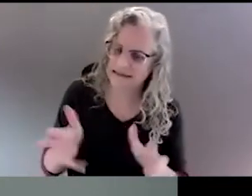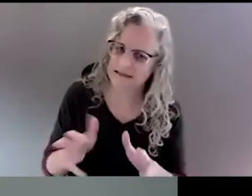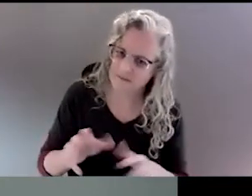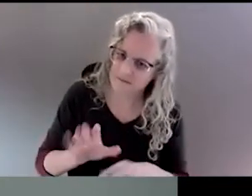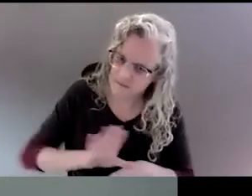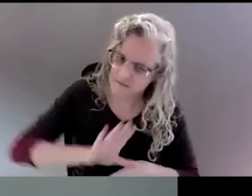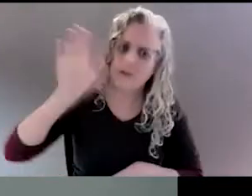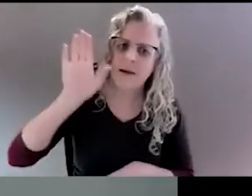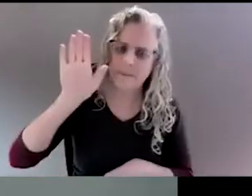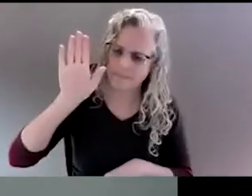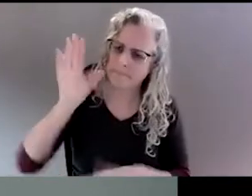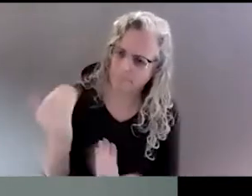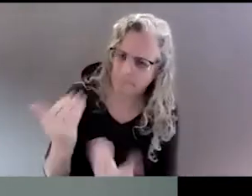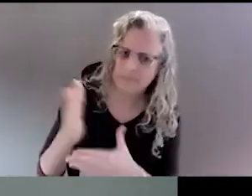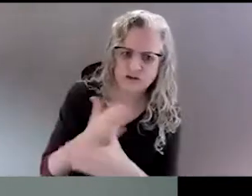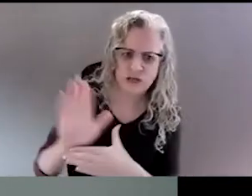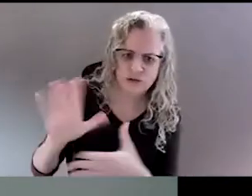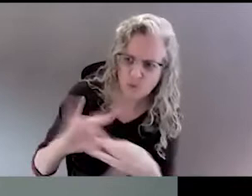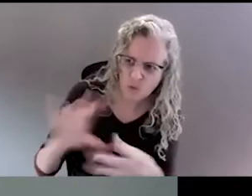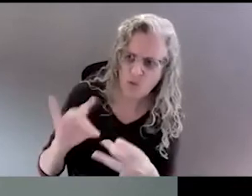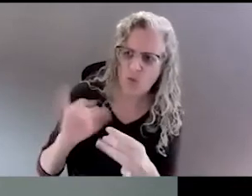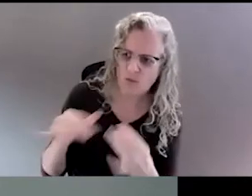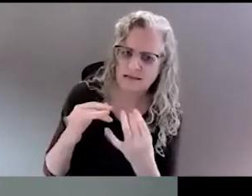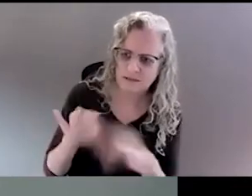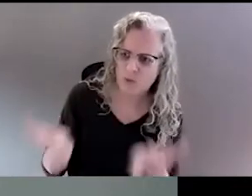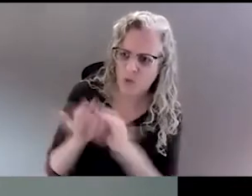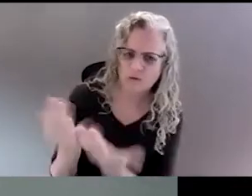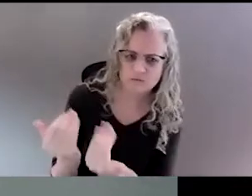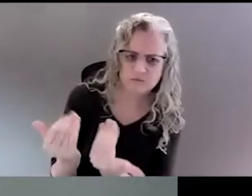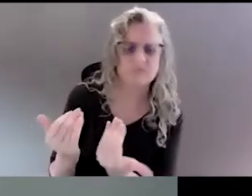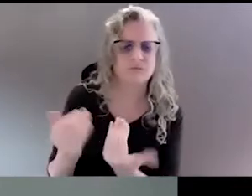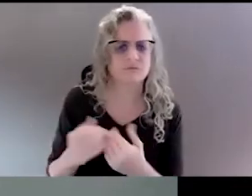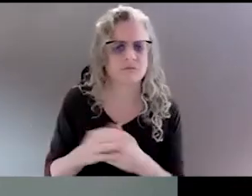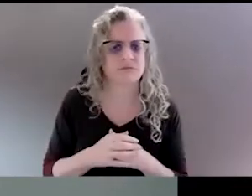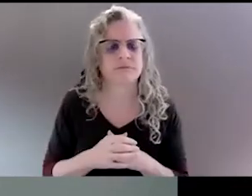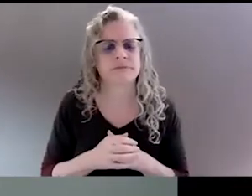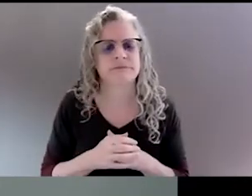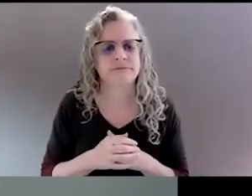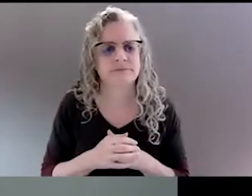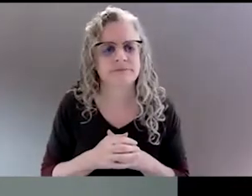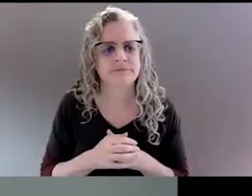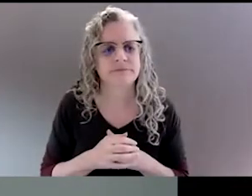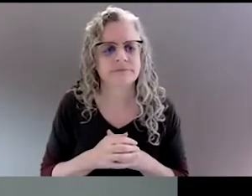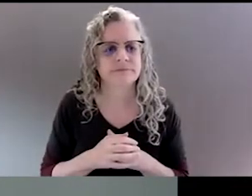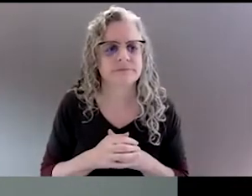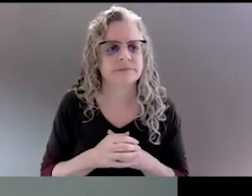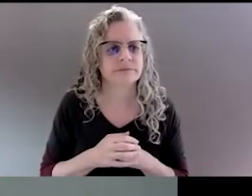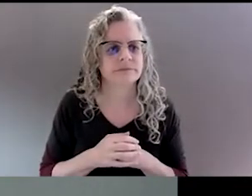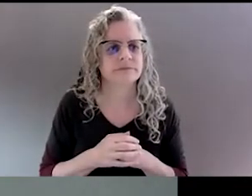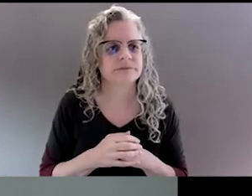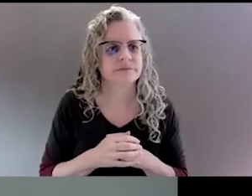valuable and that they are a part of the whole process. We also want to work